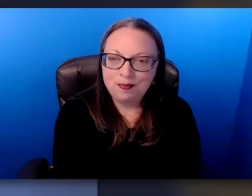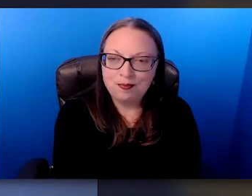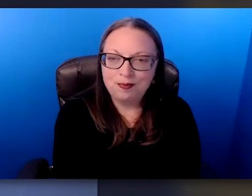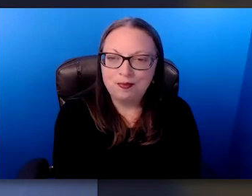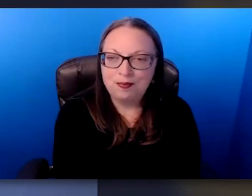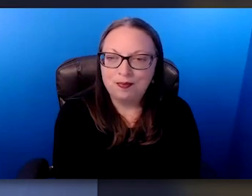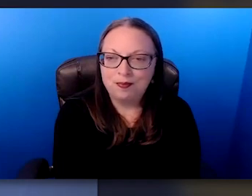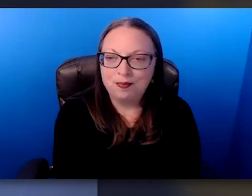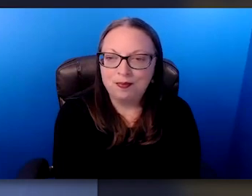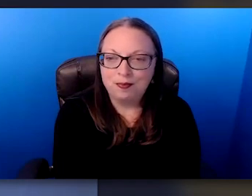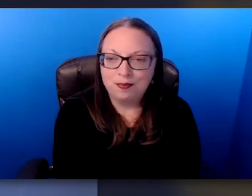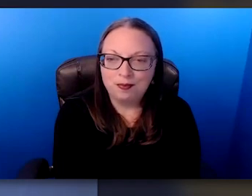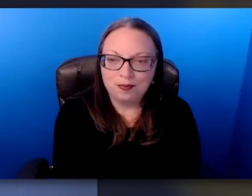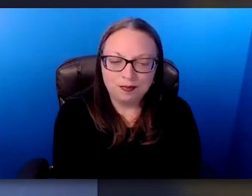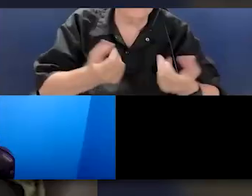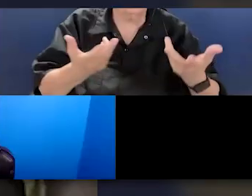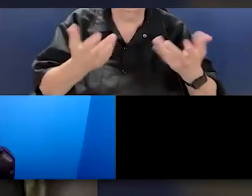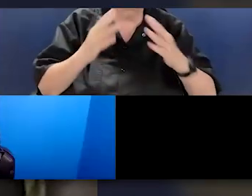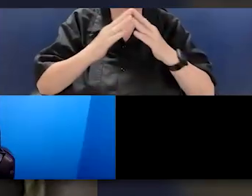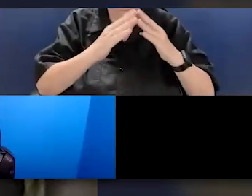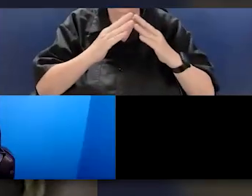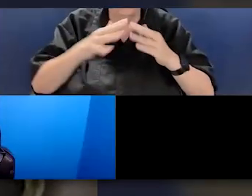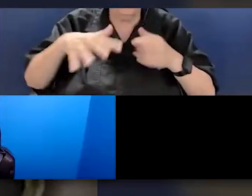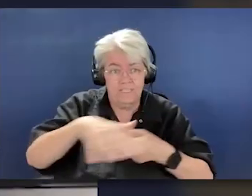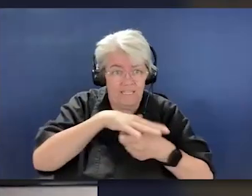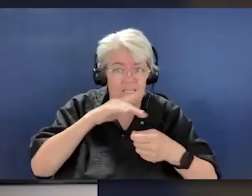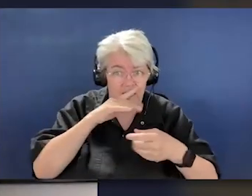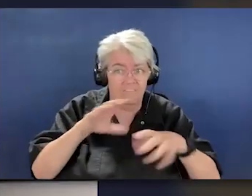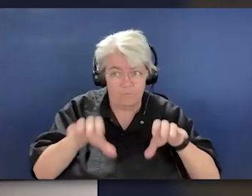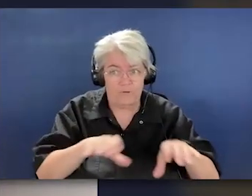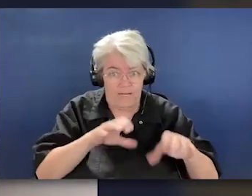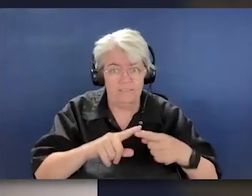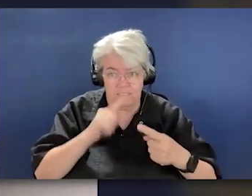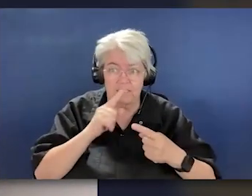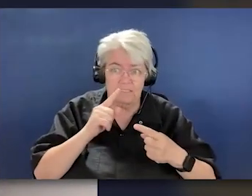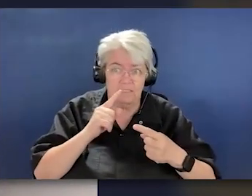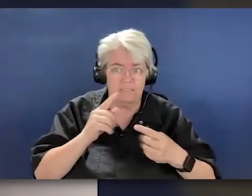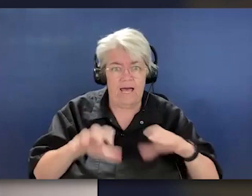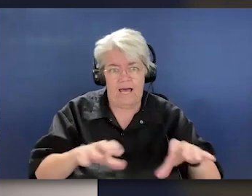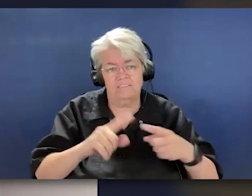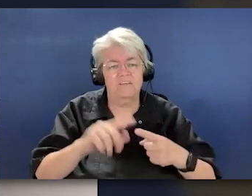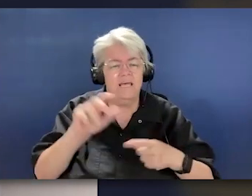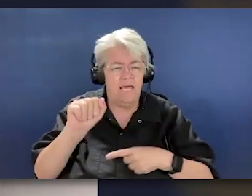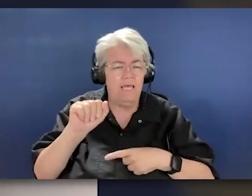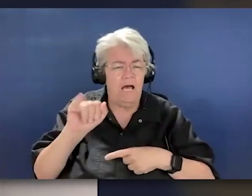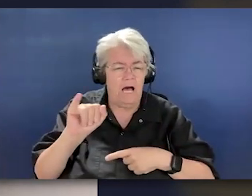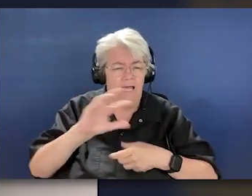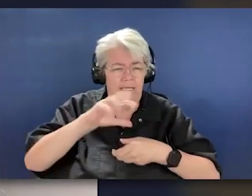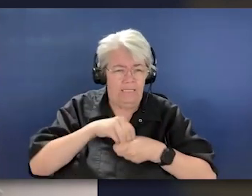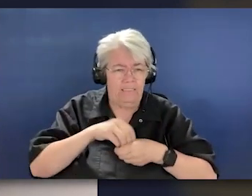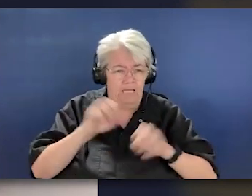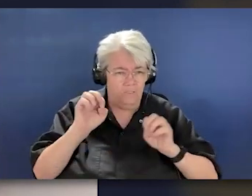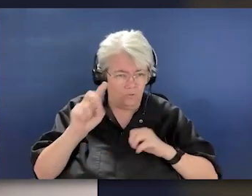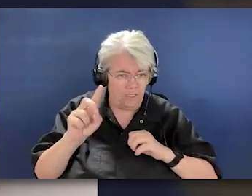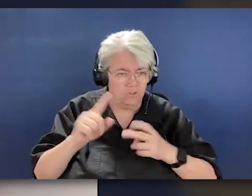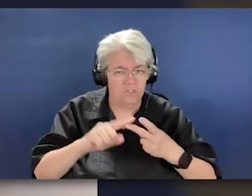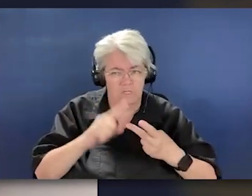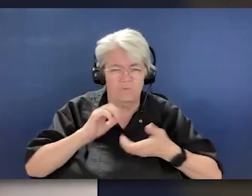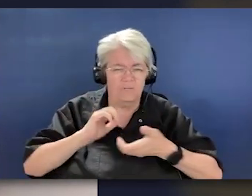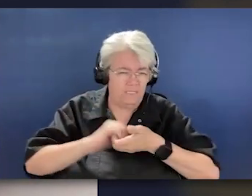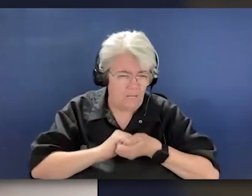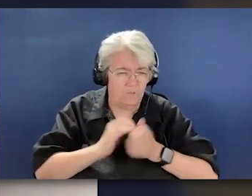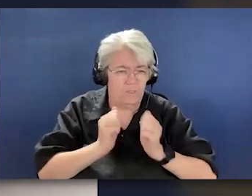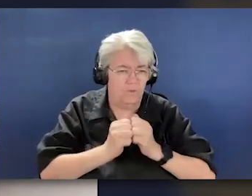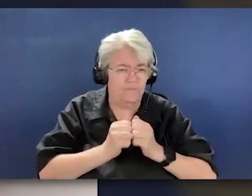workshops, the community of practice is very active. There's an AI and education course, various events in collaboration with our